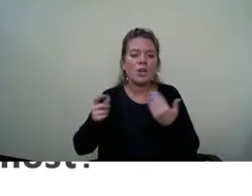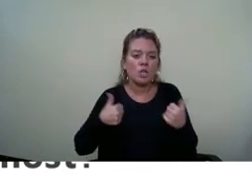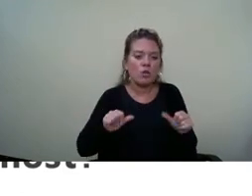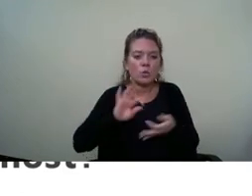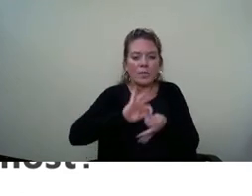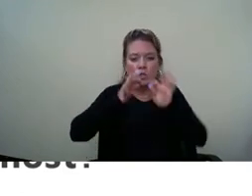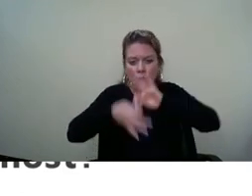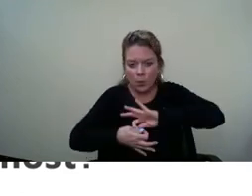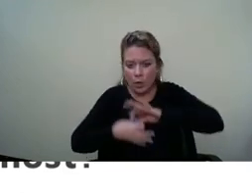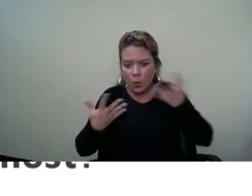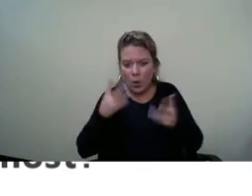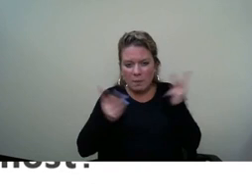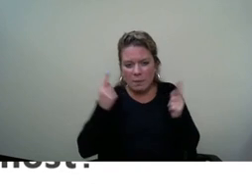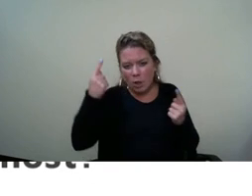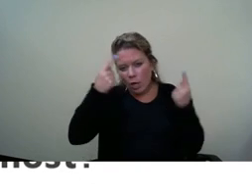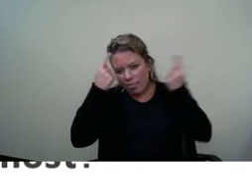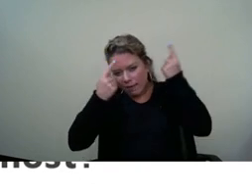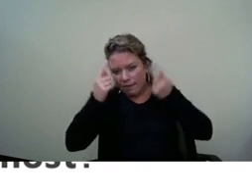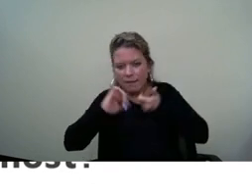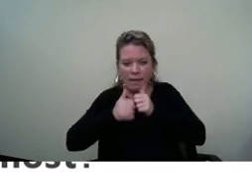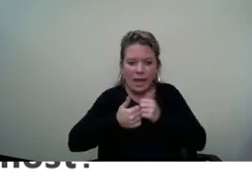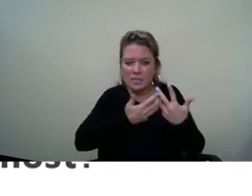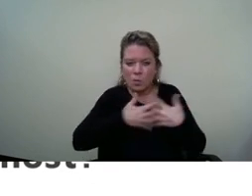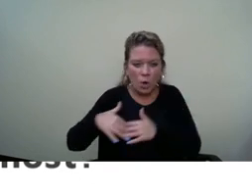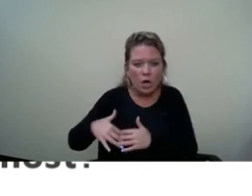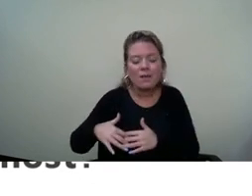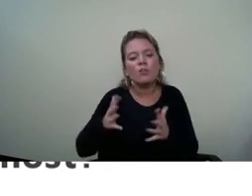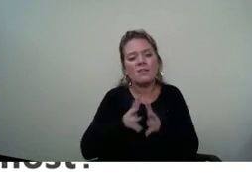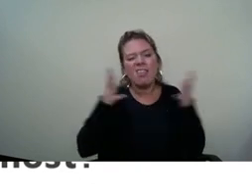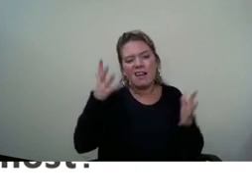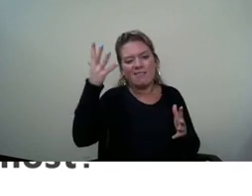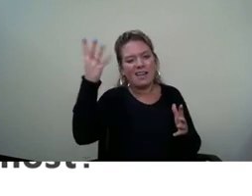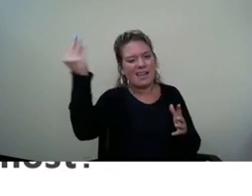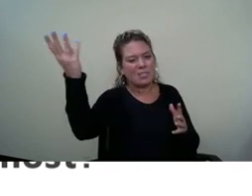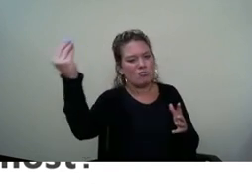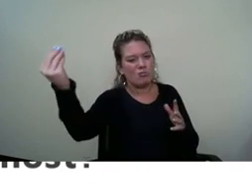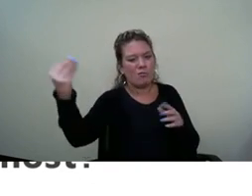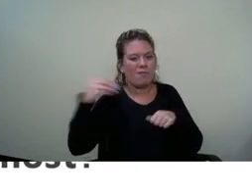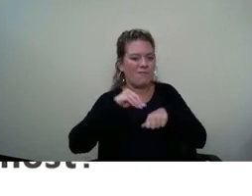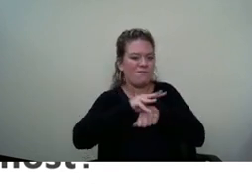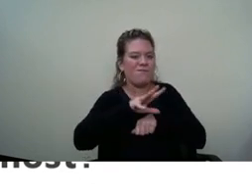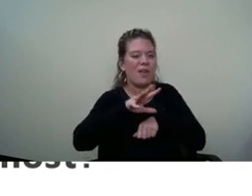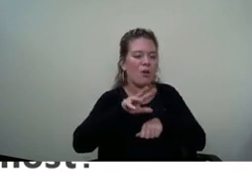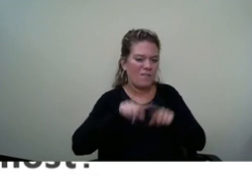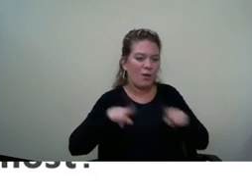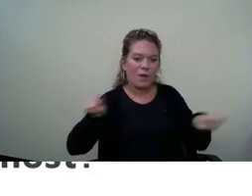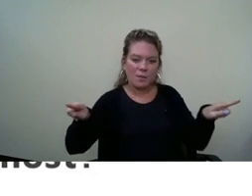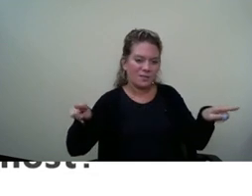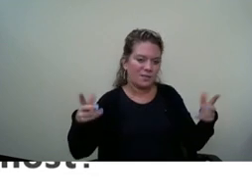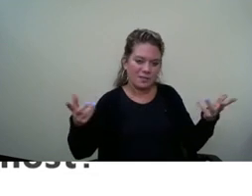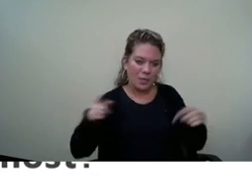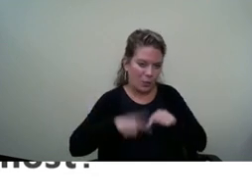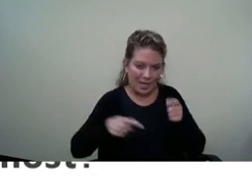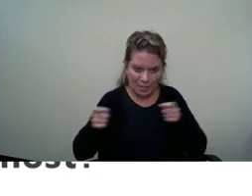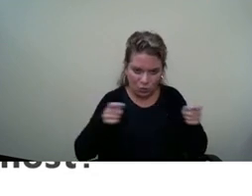what's going through people's heads, how does this work, there's a lot of external variables that you really can't control for. But